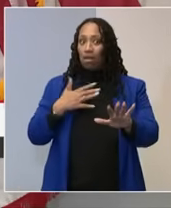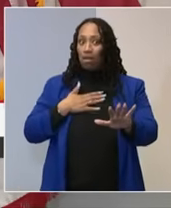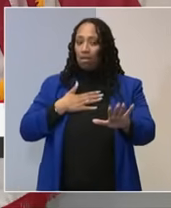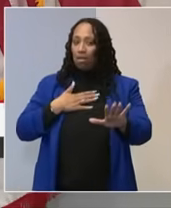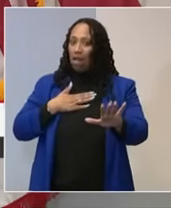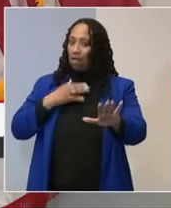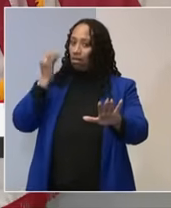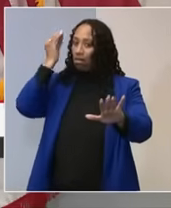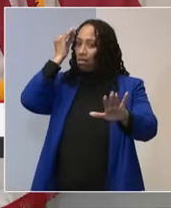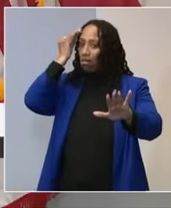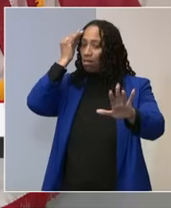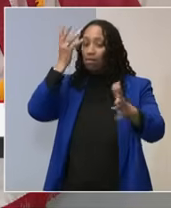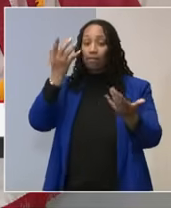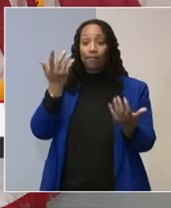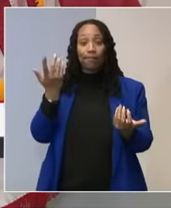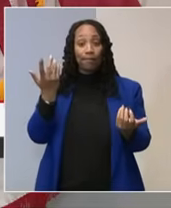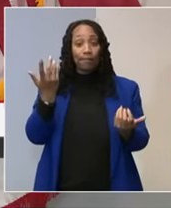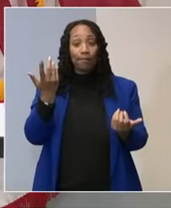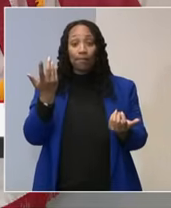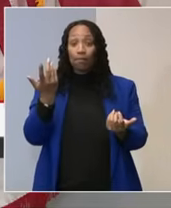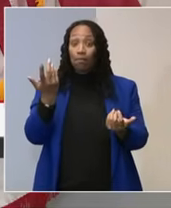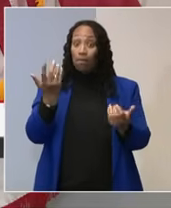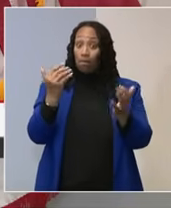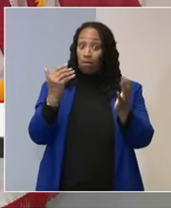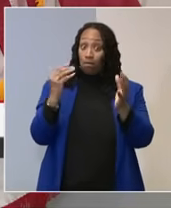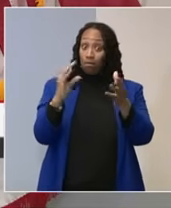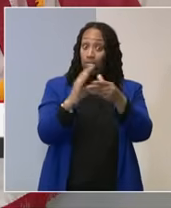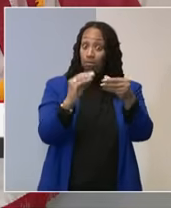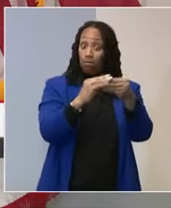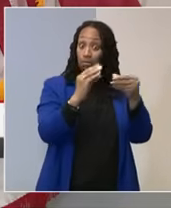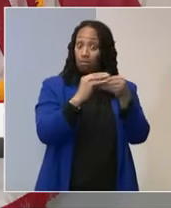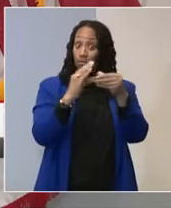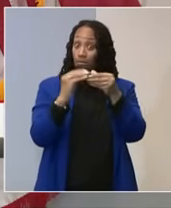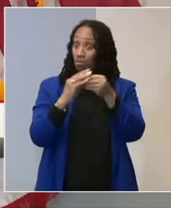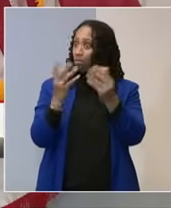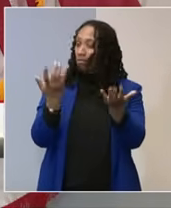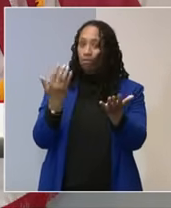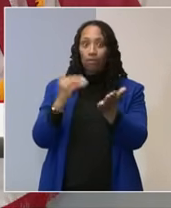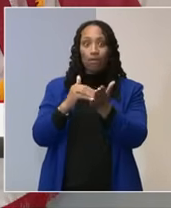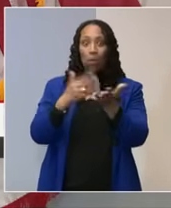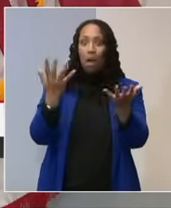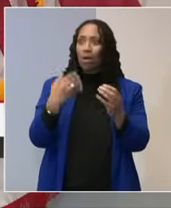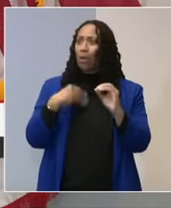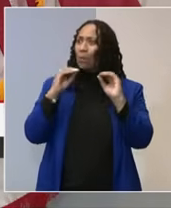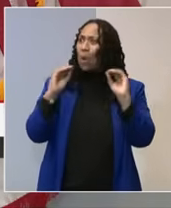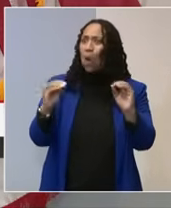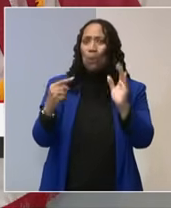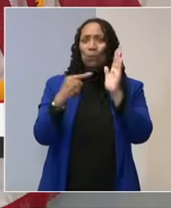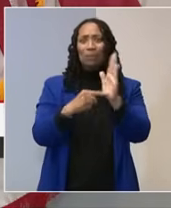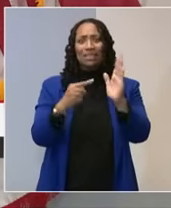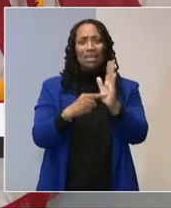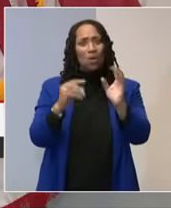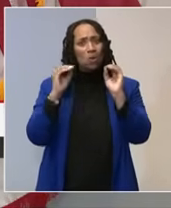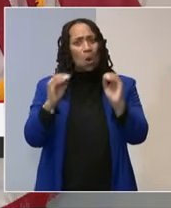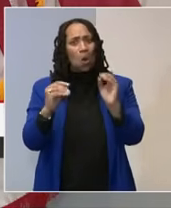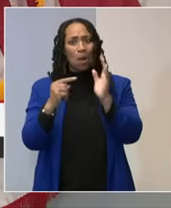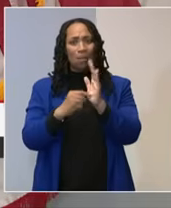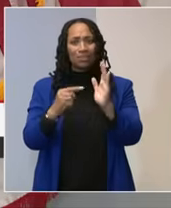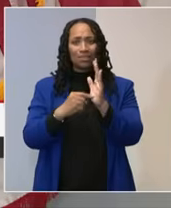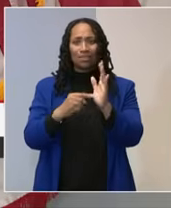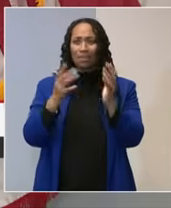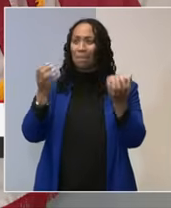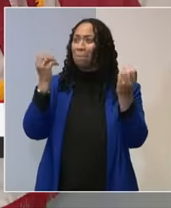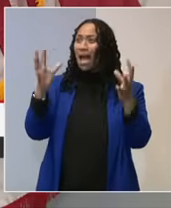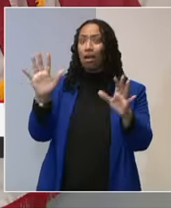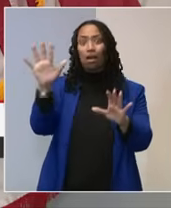DC. We don't have representation. We don't have autonomy. What the nation sees is we don't have the 2 senators that